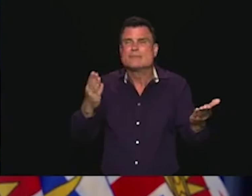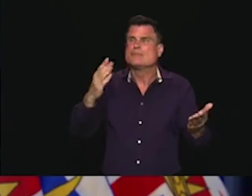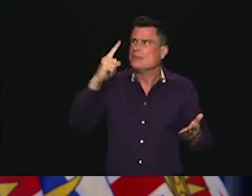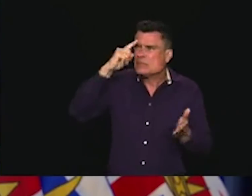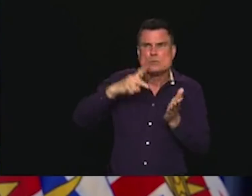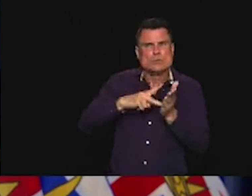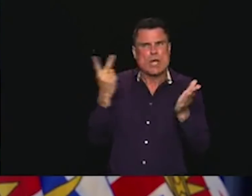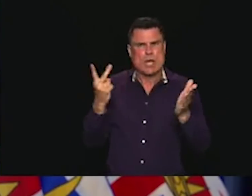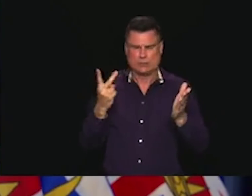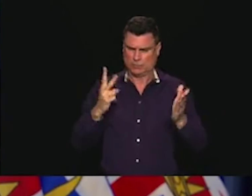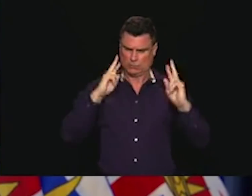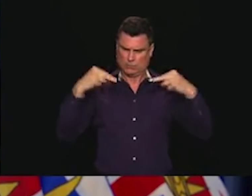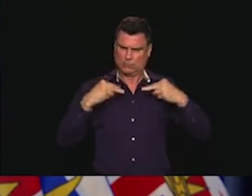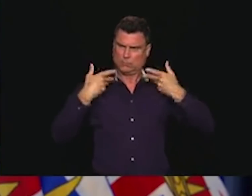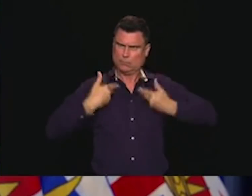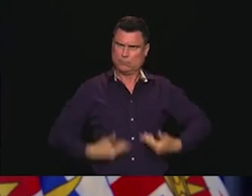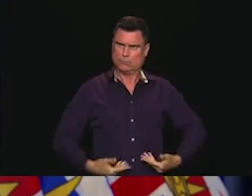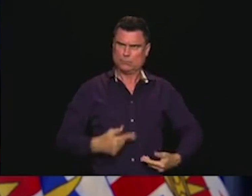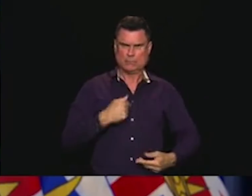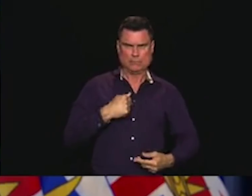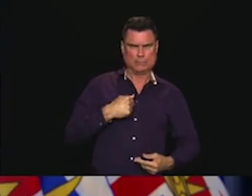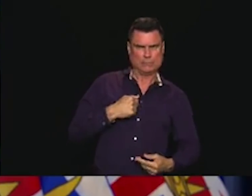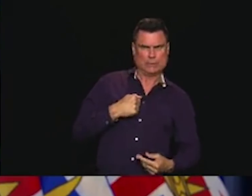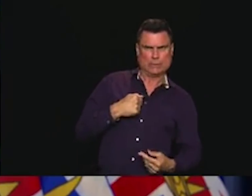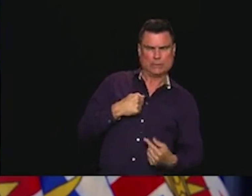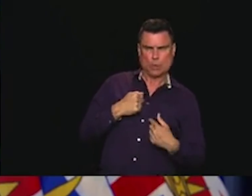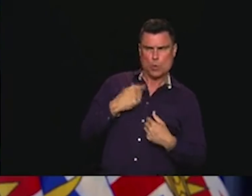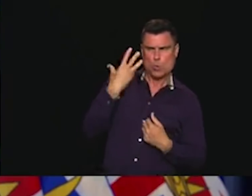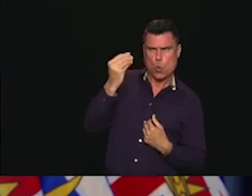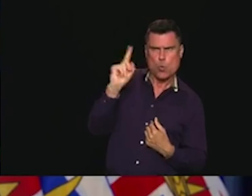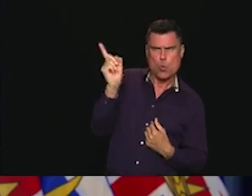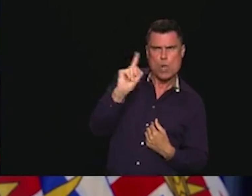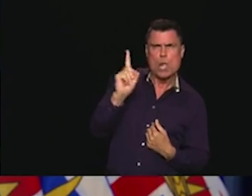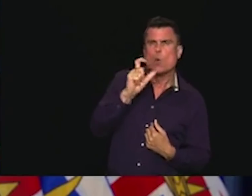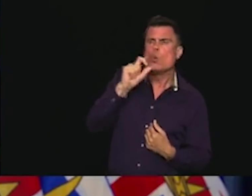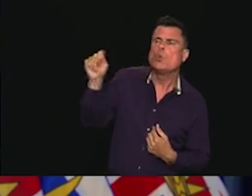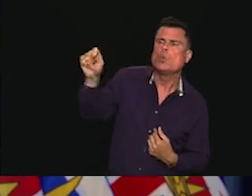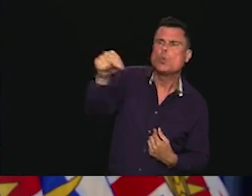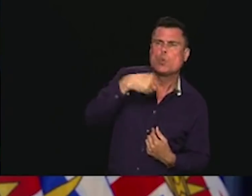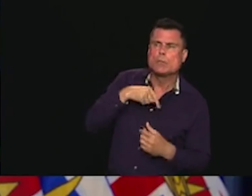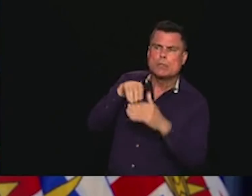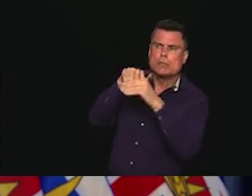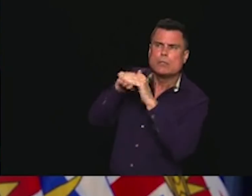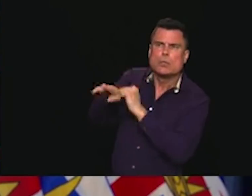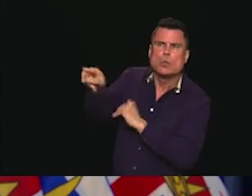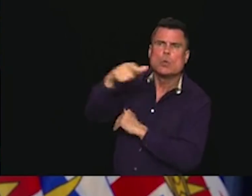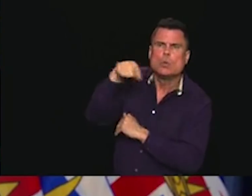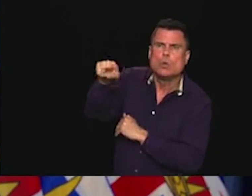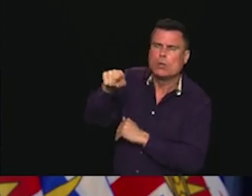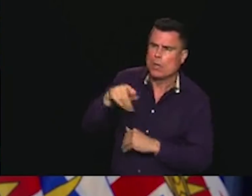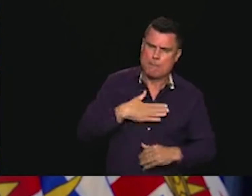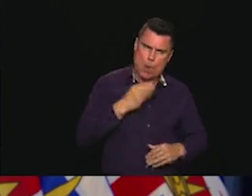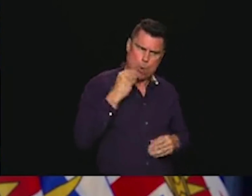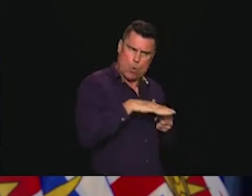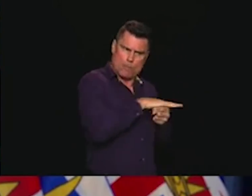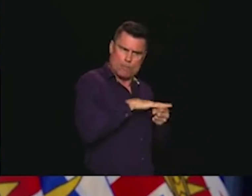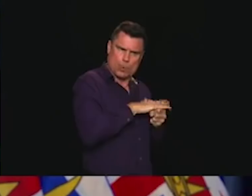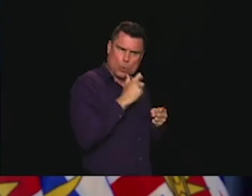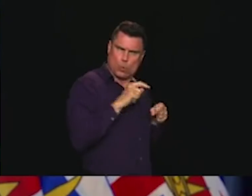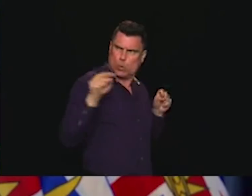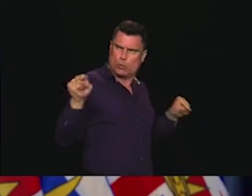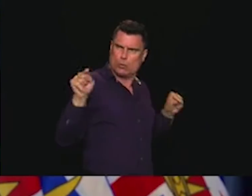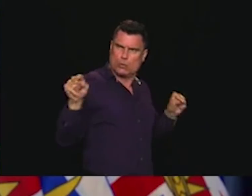sneezes, making sure we don't touch our face, and incredibly importantly is staying home if we're feeling ill